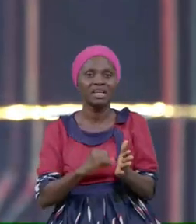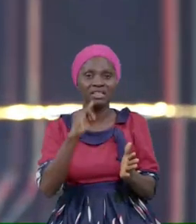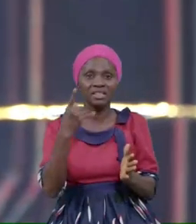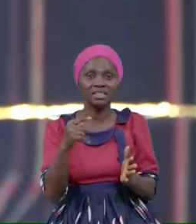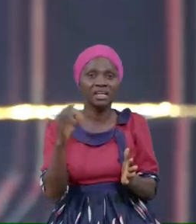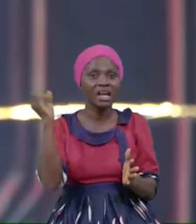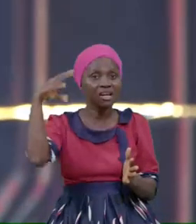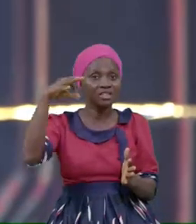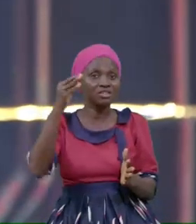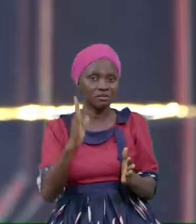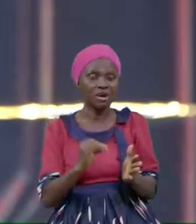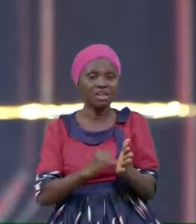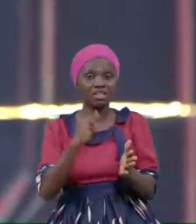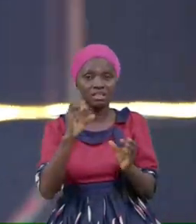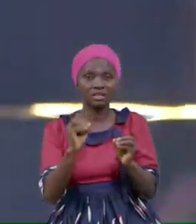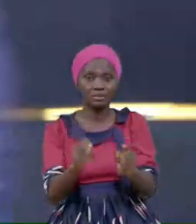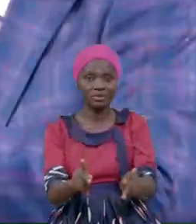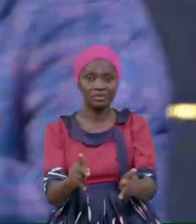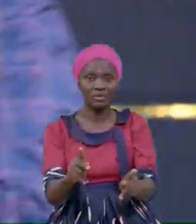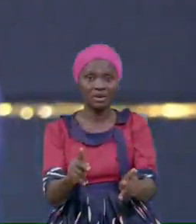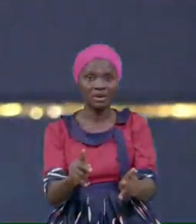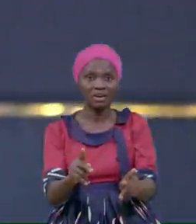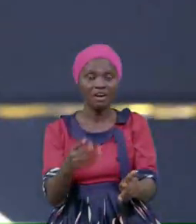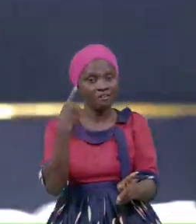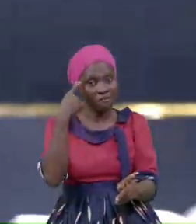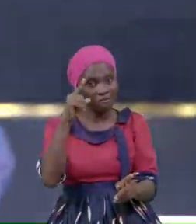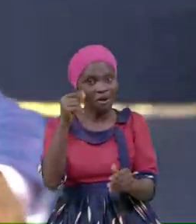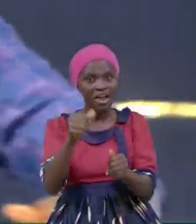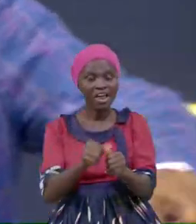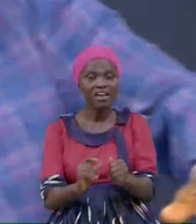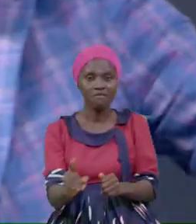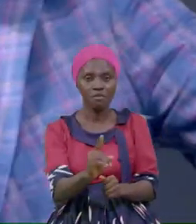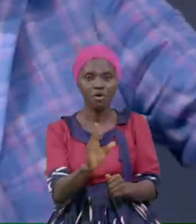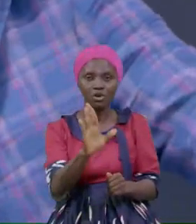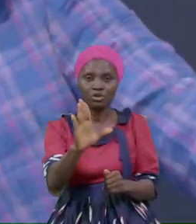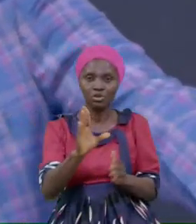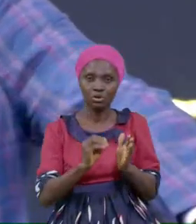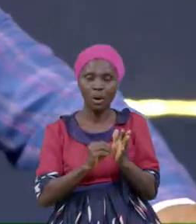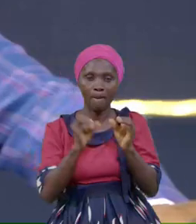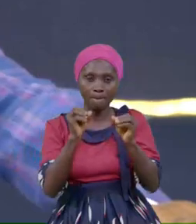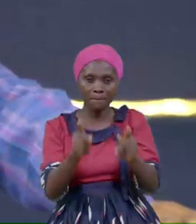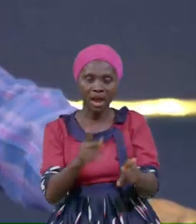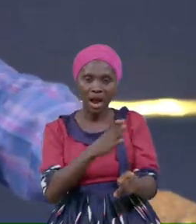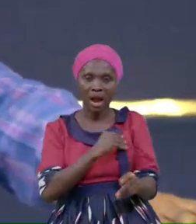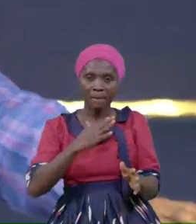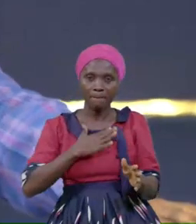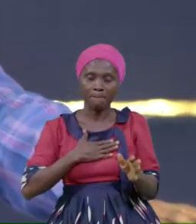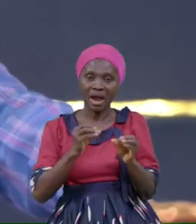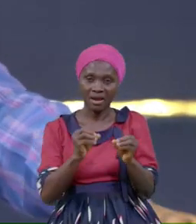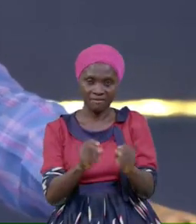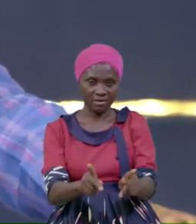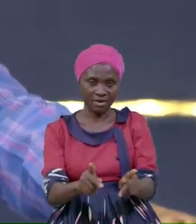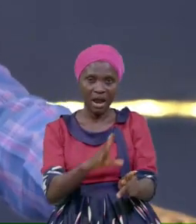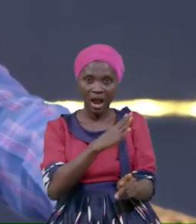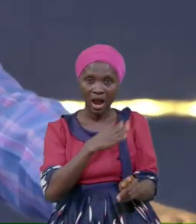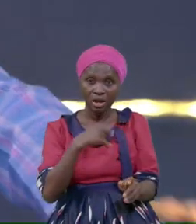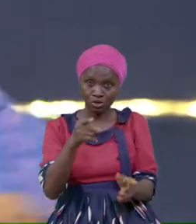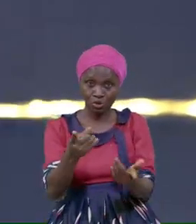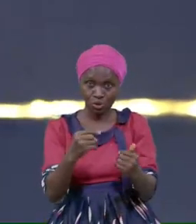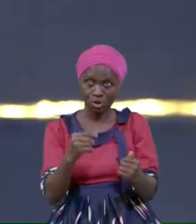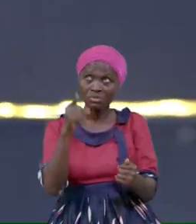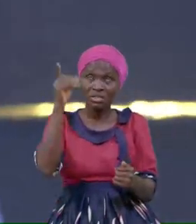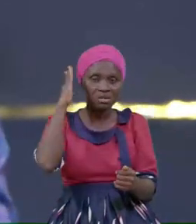of everyone. It's your privilege, it's my privilege, and you come. And he will not say no to you. You'll have it